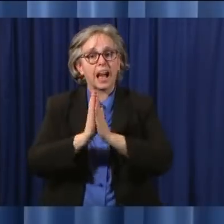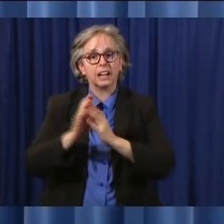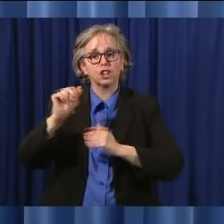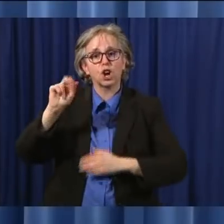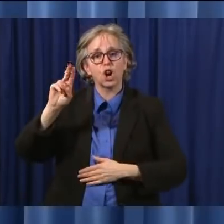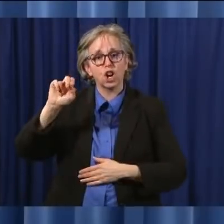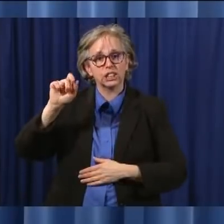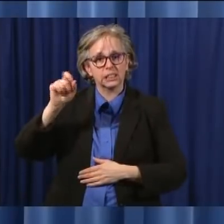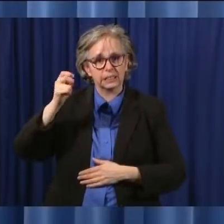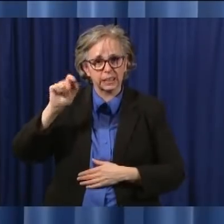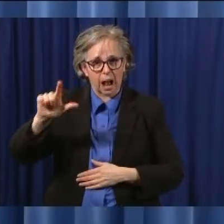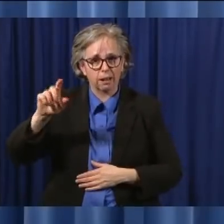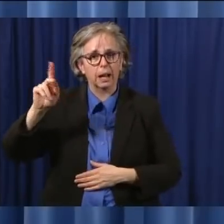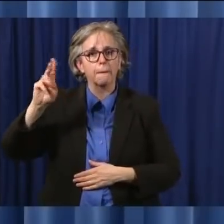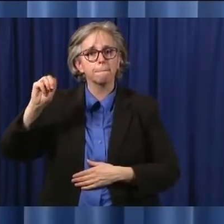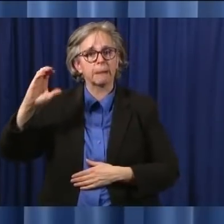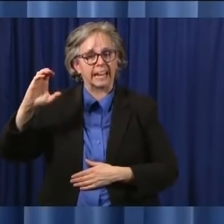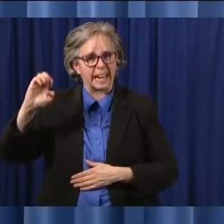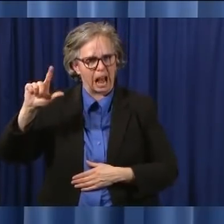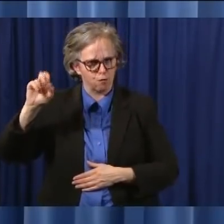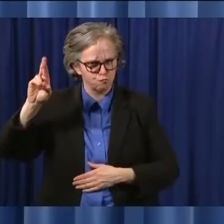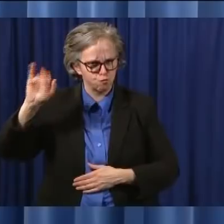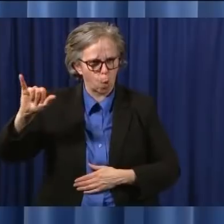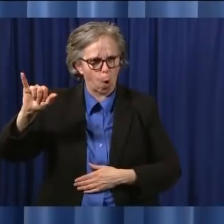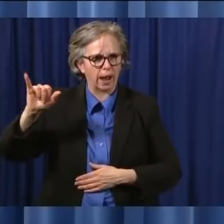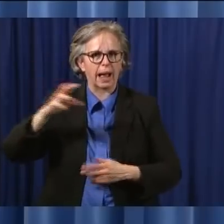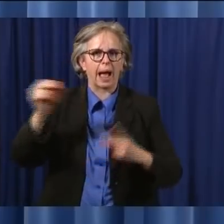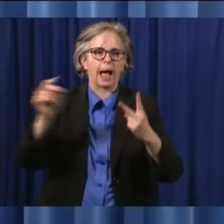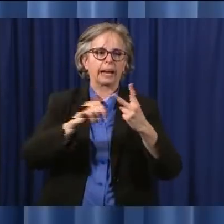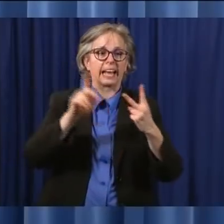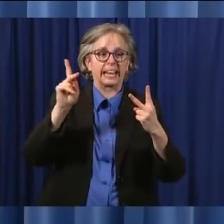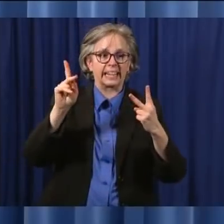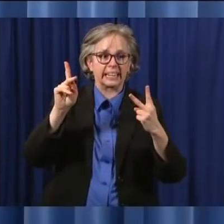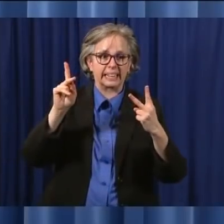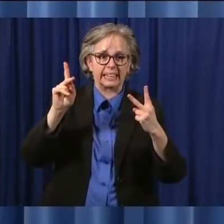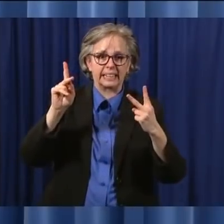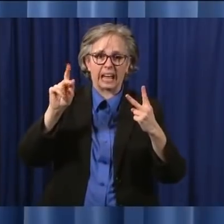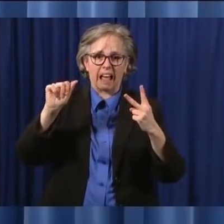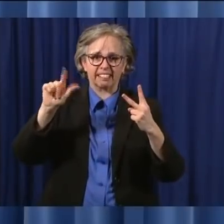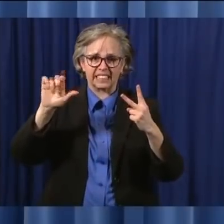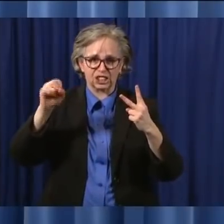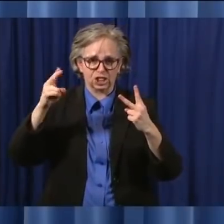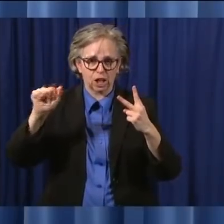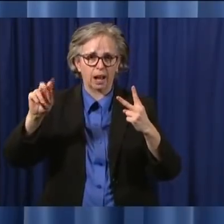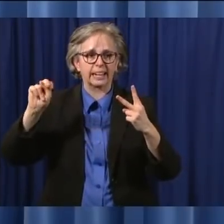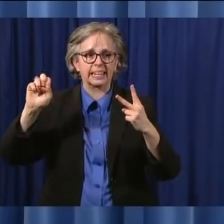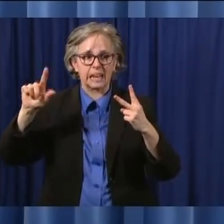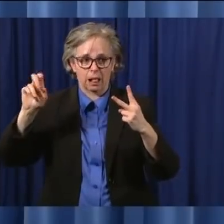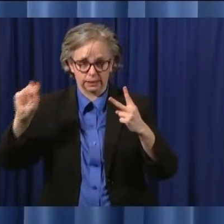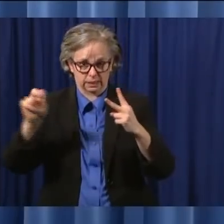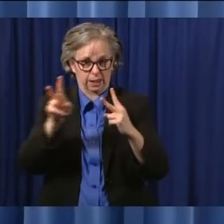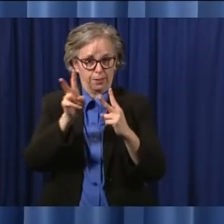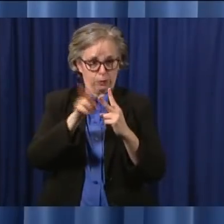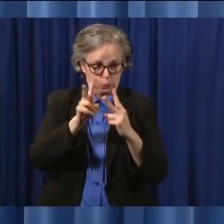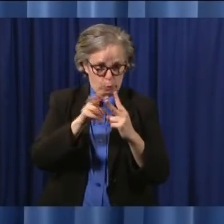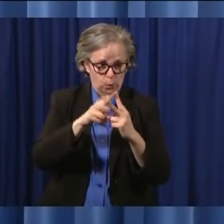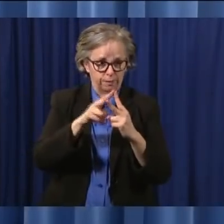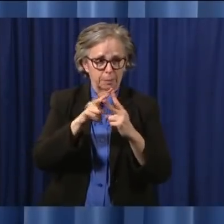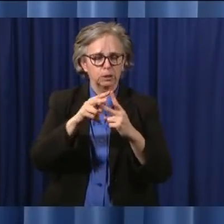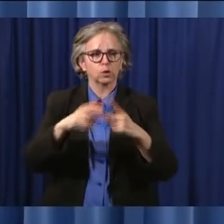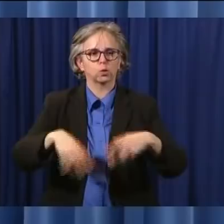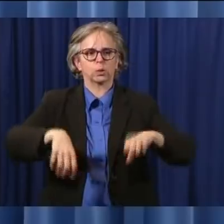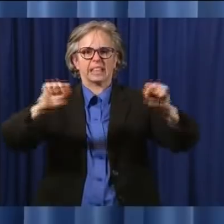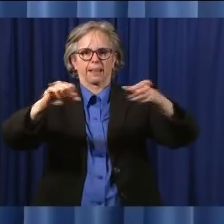Director of Recovery Ohio Initiative, Alicia Nelson, to head this group. The subcommittees on the strike force have